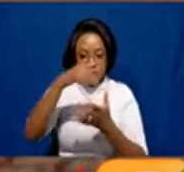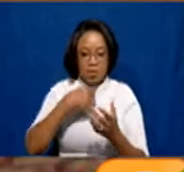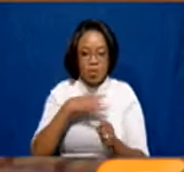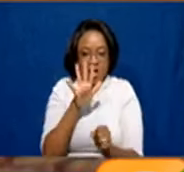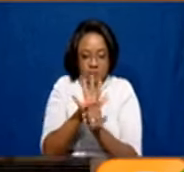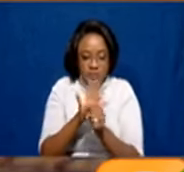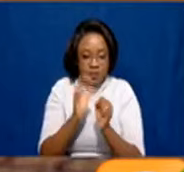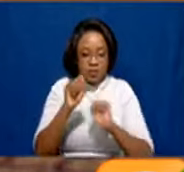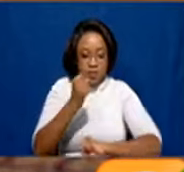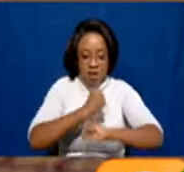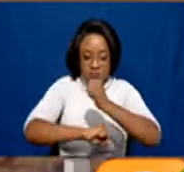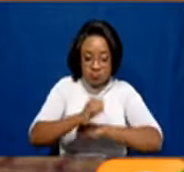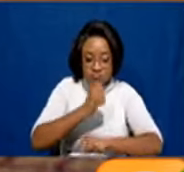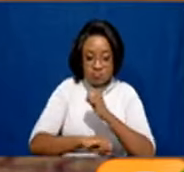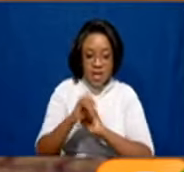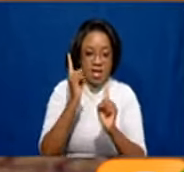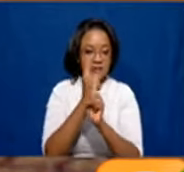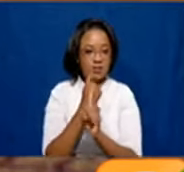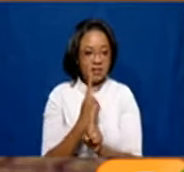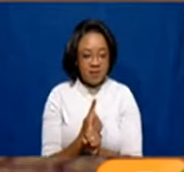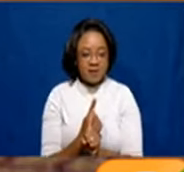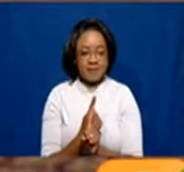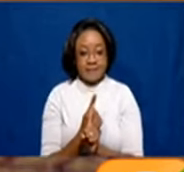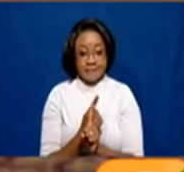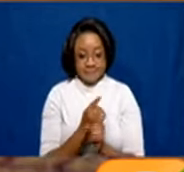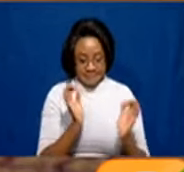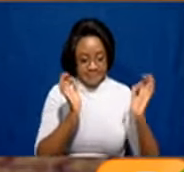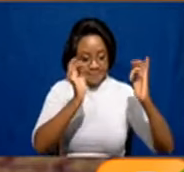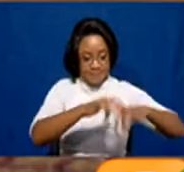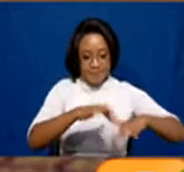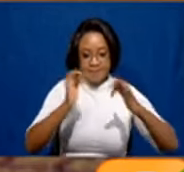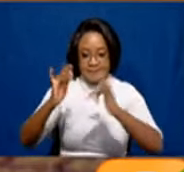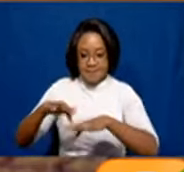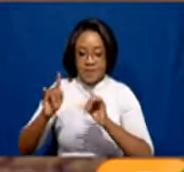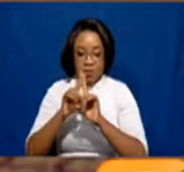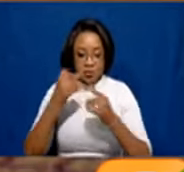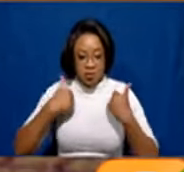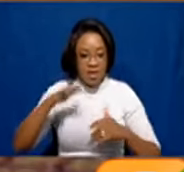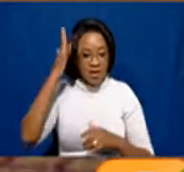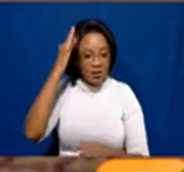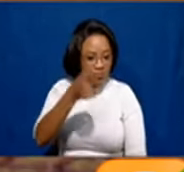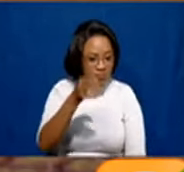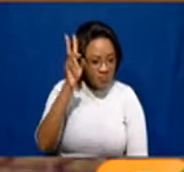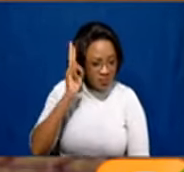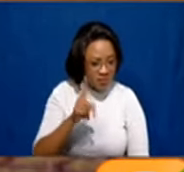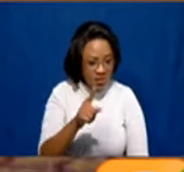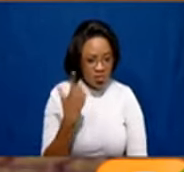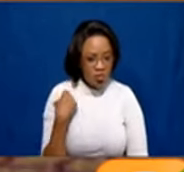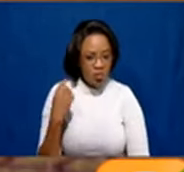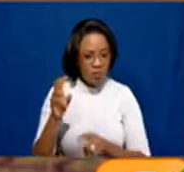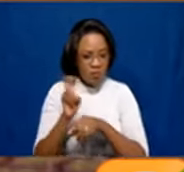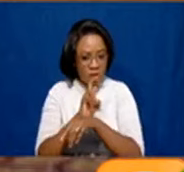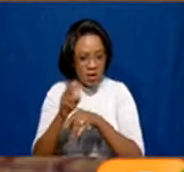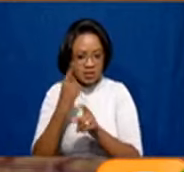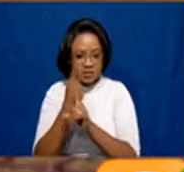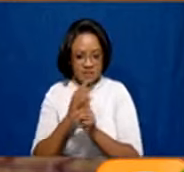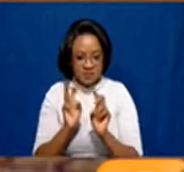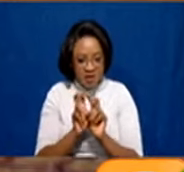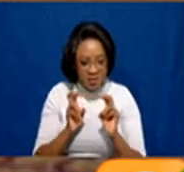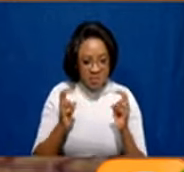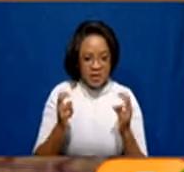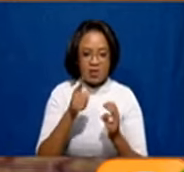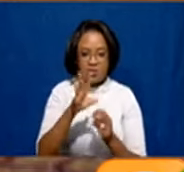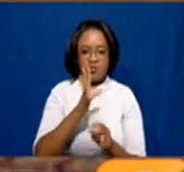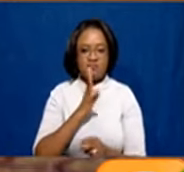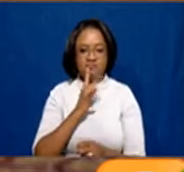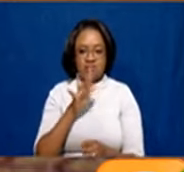talk about in different summits. Yeah. And I know, Victoria, you also, you know, you moderate quite a number of panels, and we talk